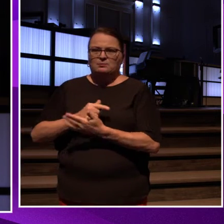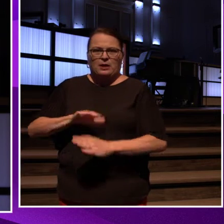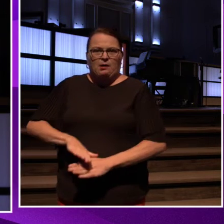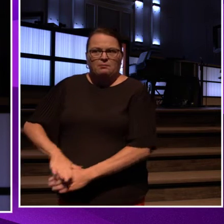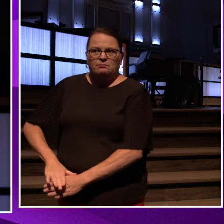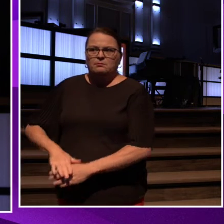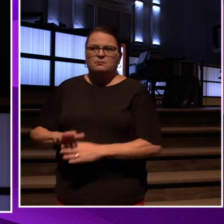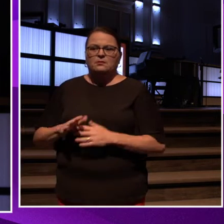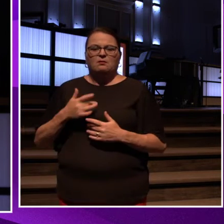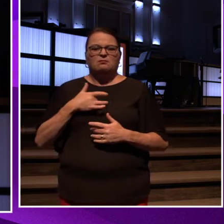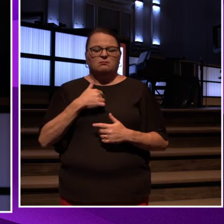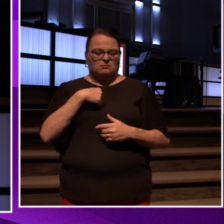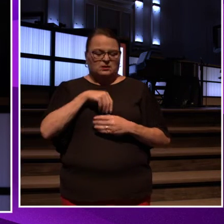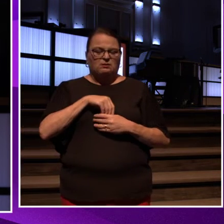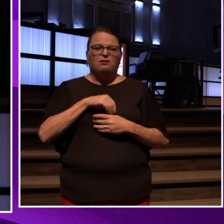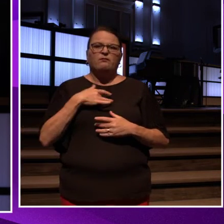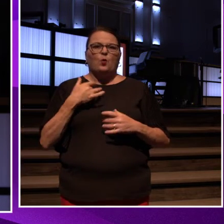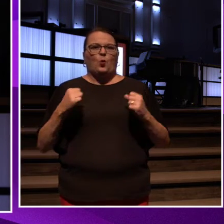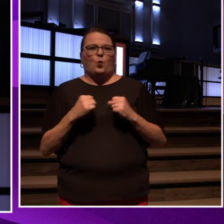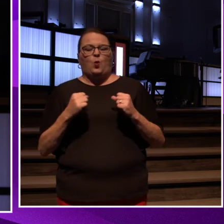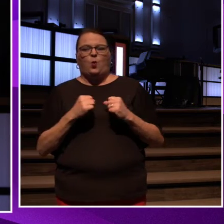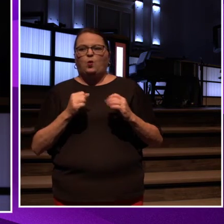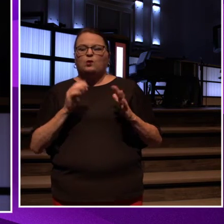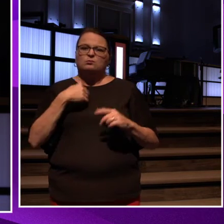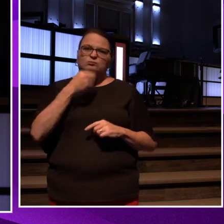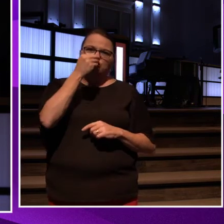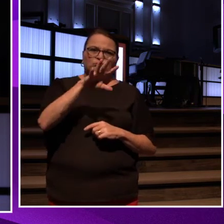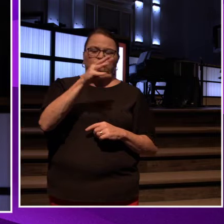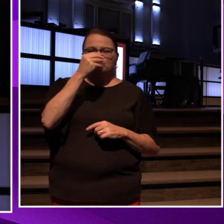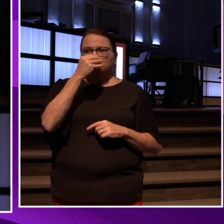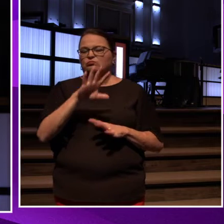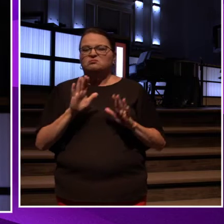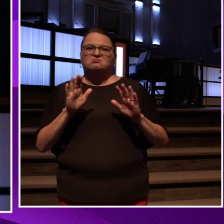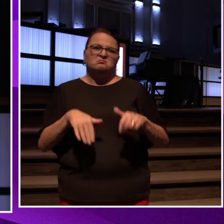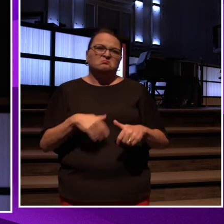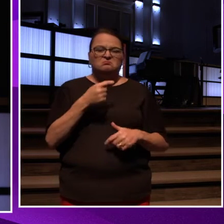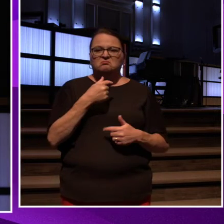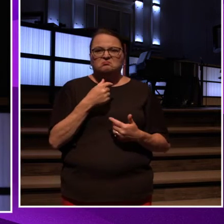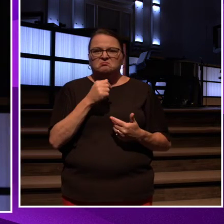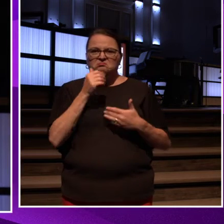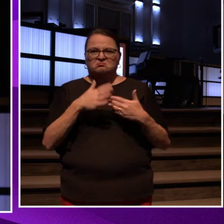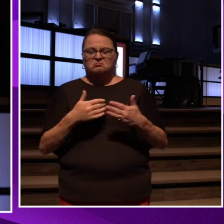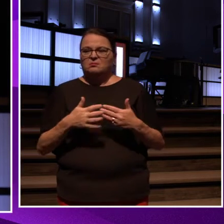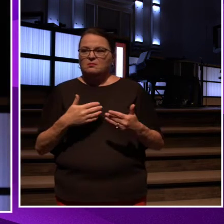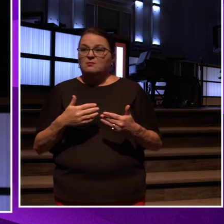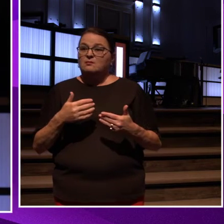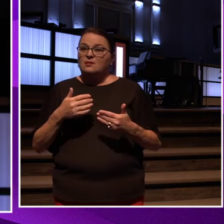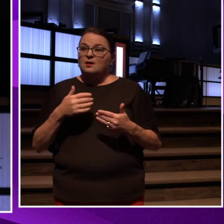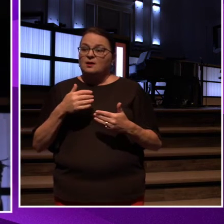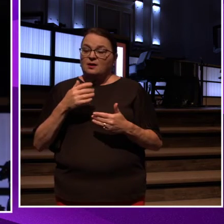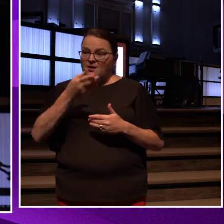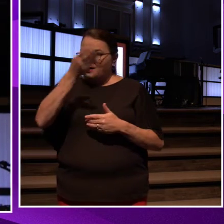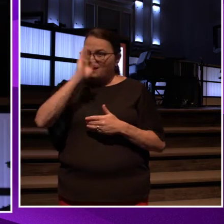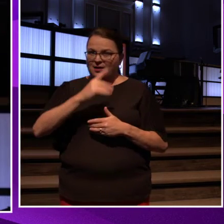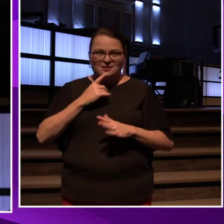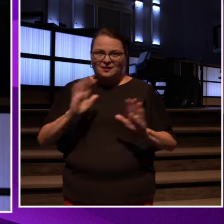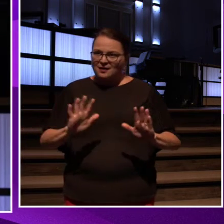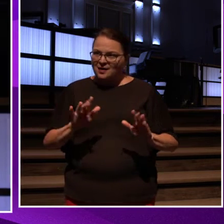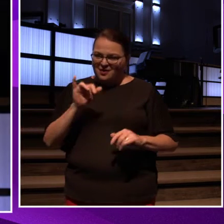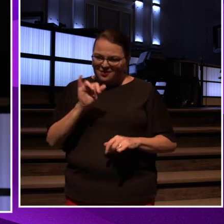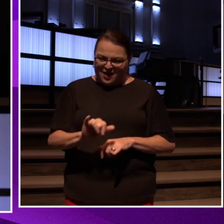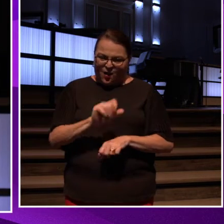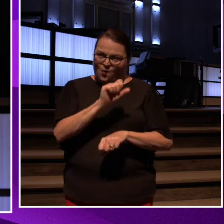gotten cold and complacent and they've drifted. And God says here, this is a work that